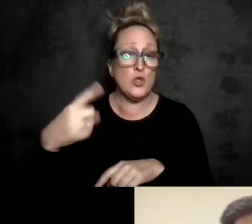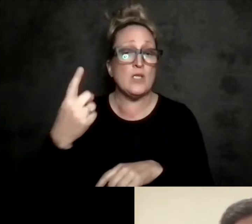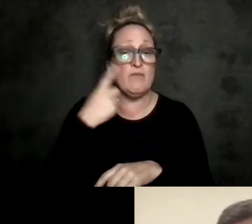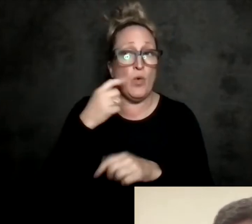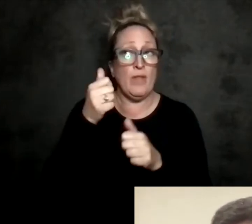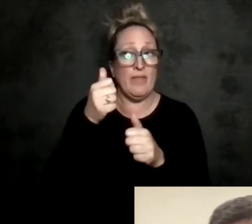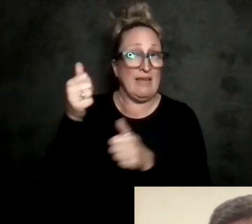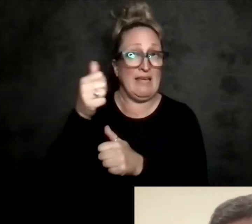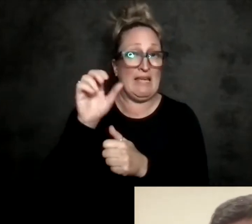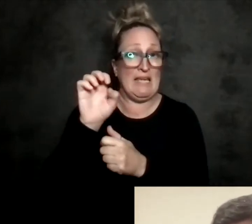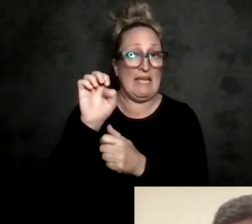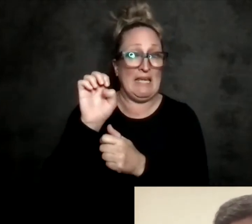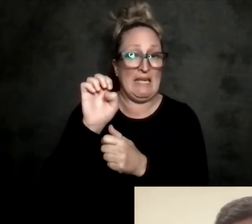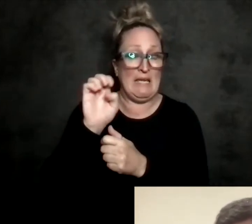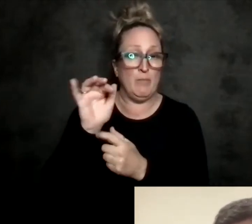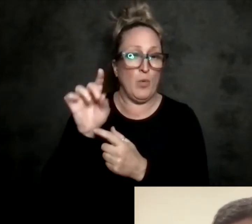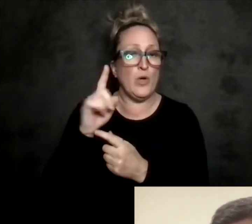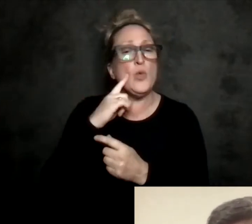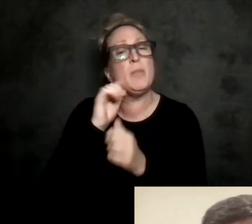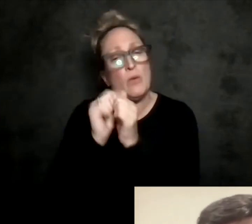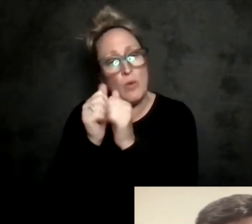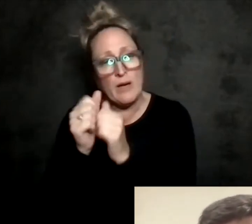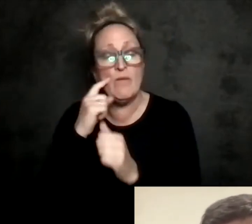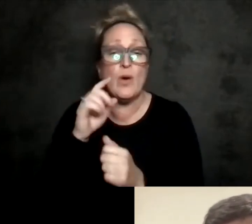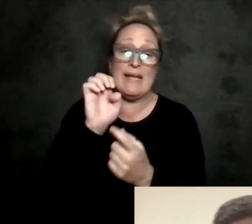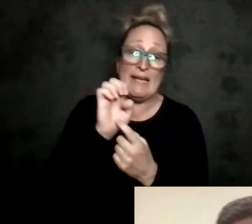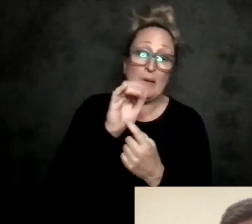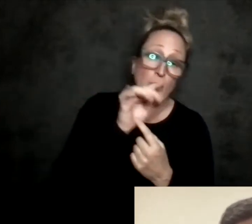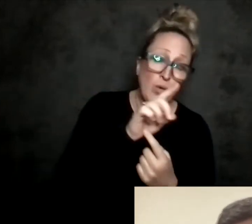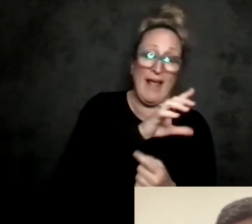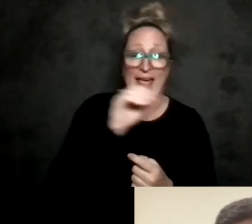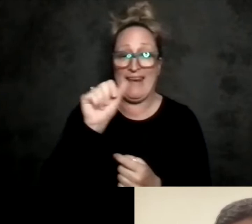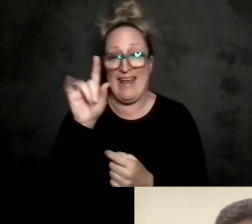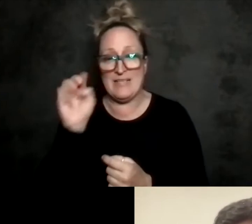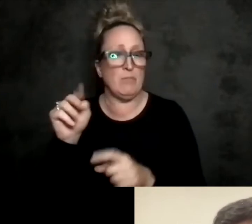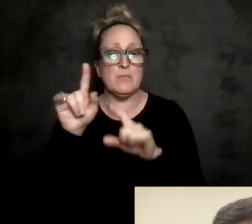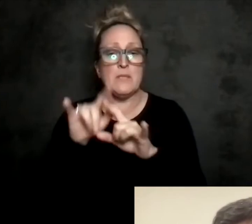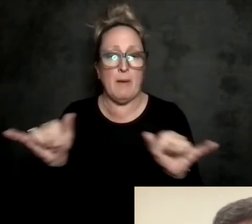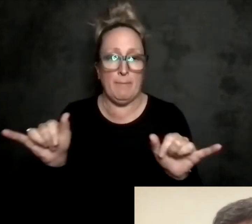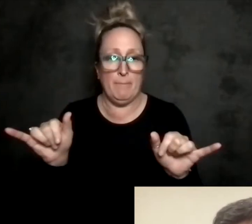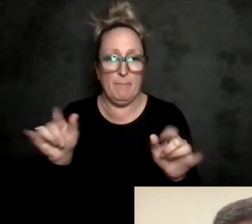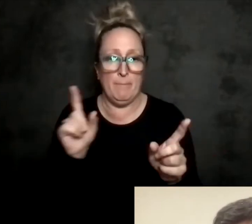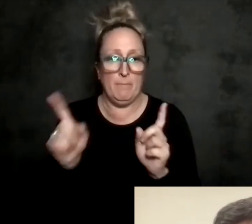rep. You would effectively be running for e-board rep and ADEM at the same time.